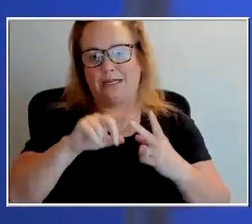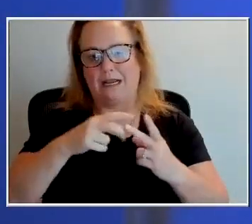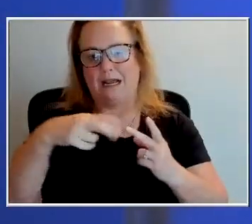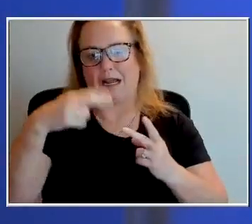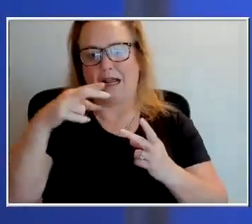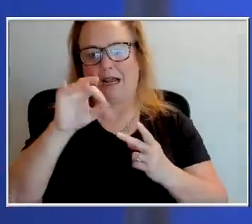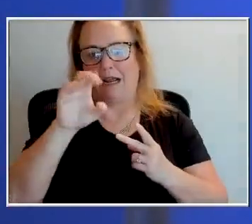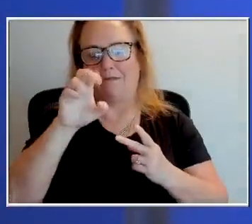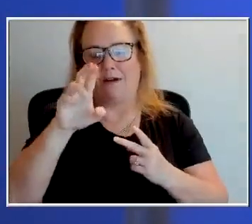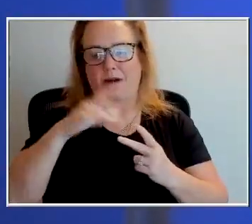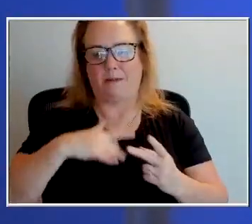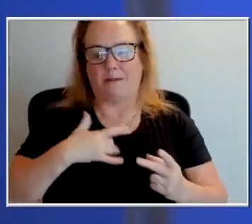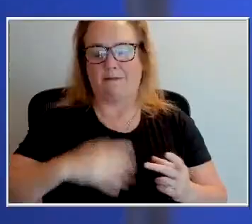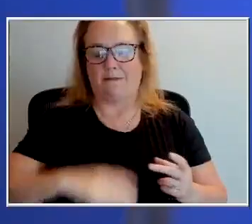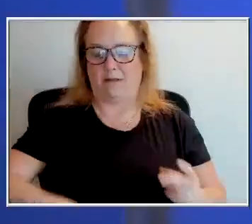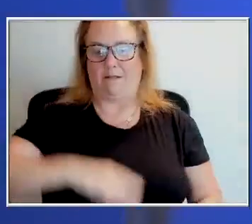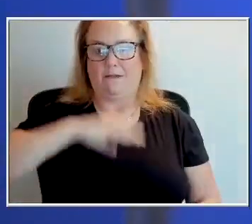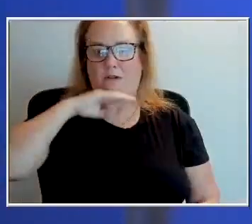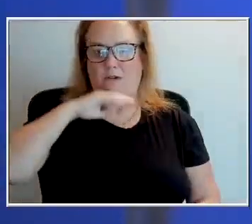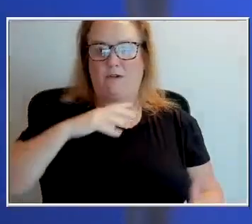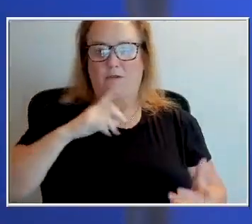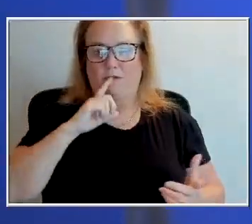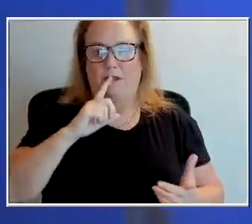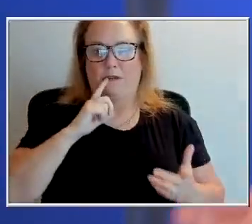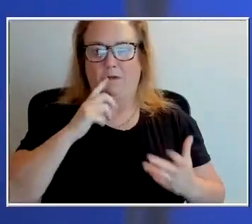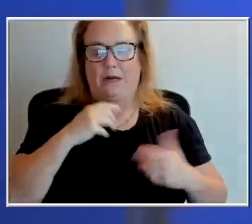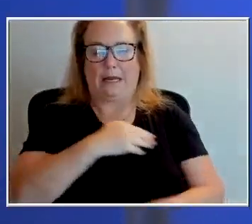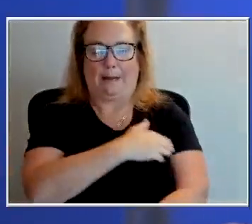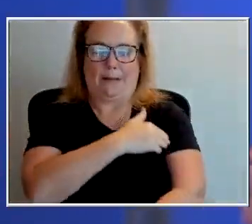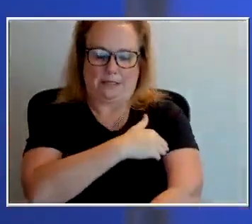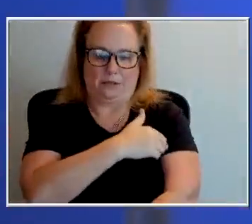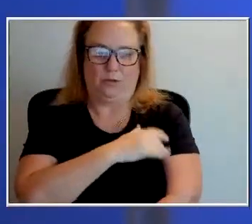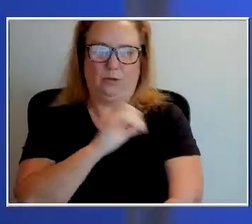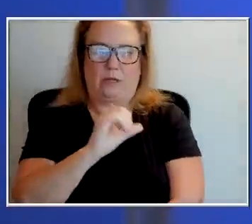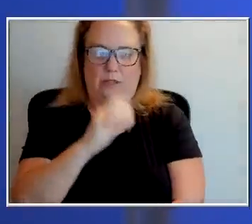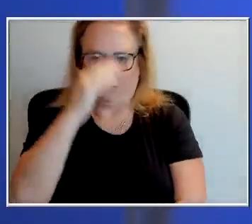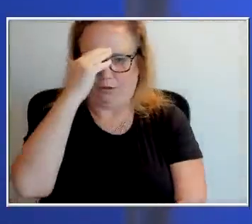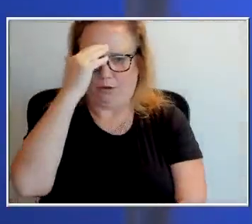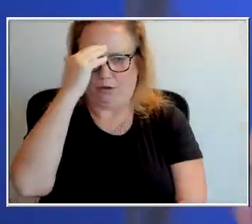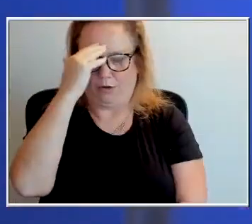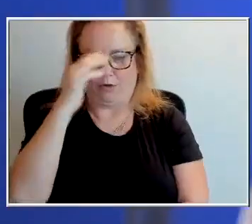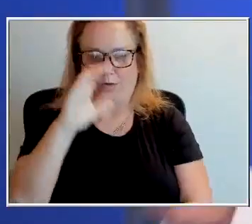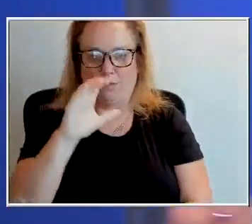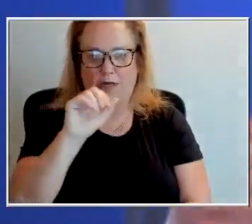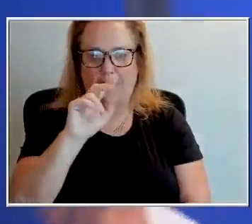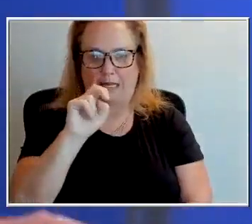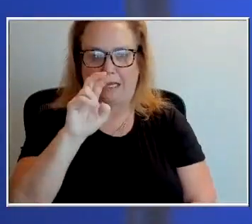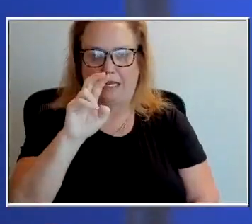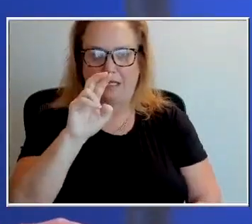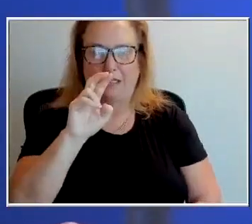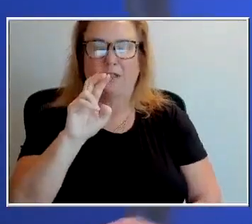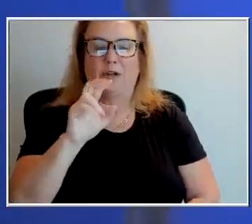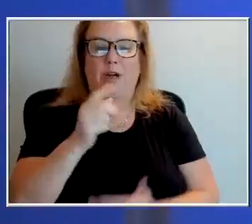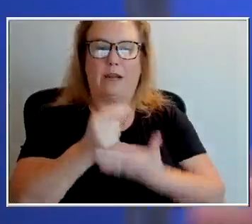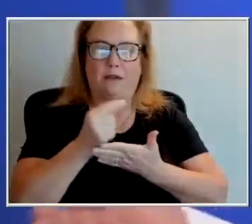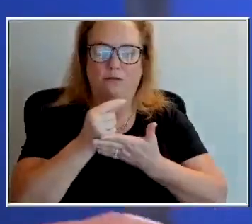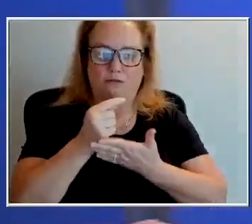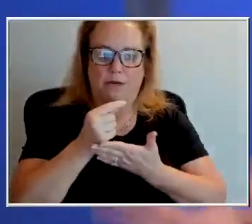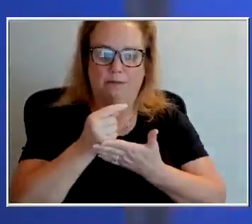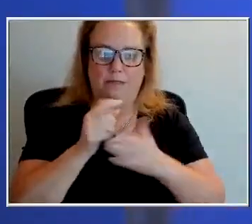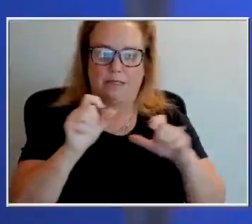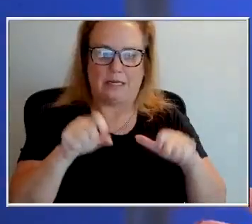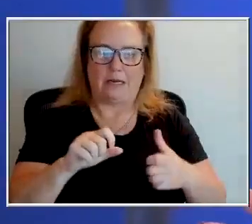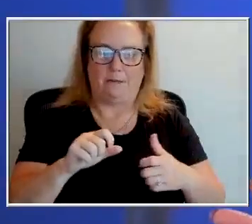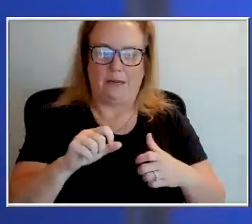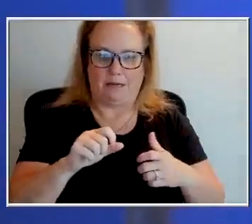people feel full. We really want to keep muscle on, because as you know, with cancer and all of the treatments that could be coming down the